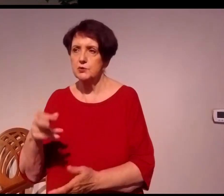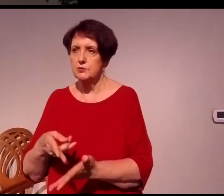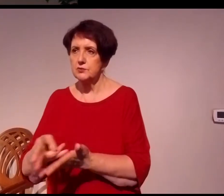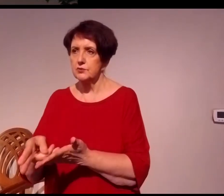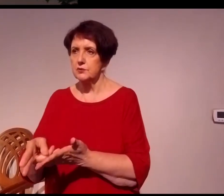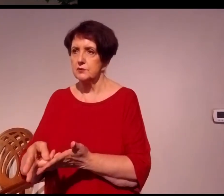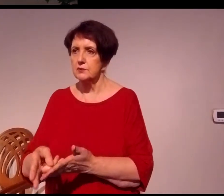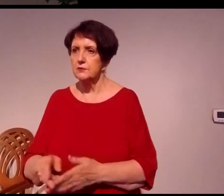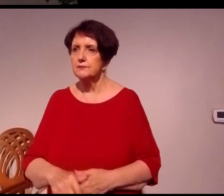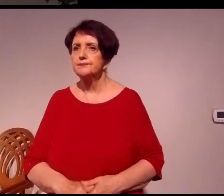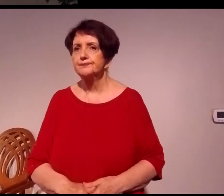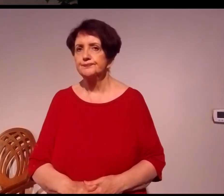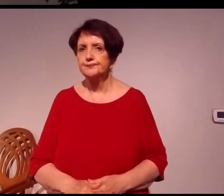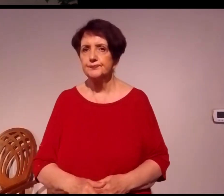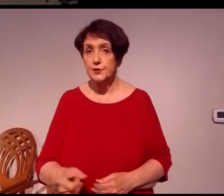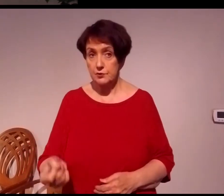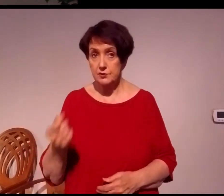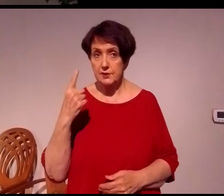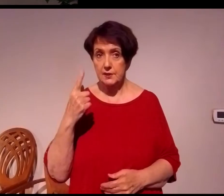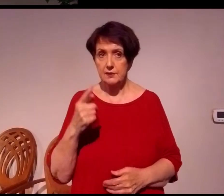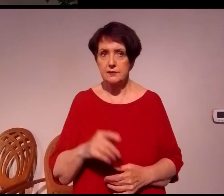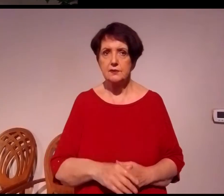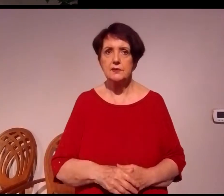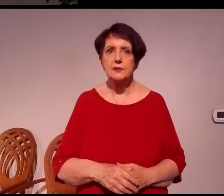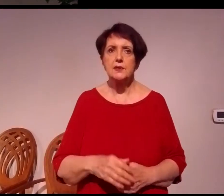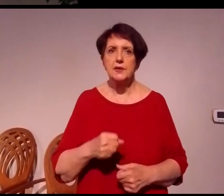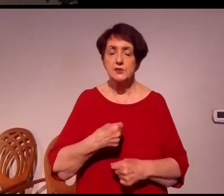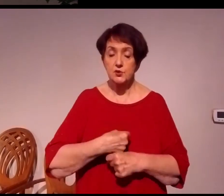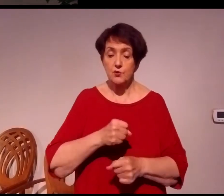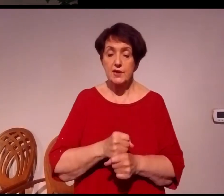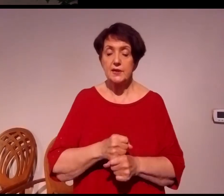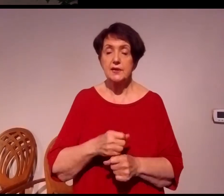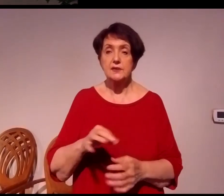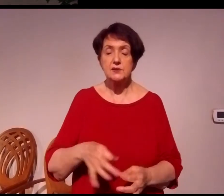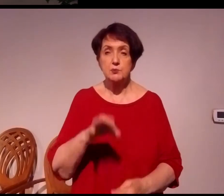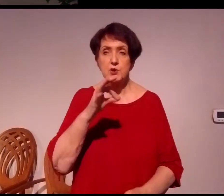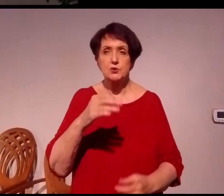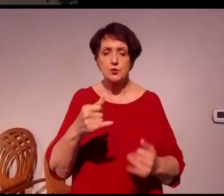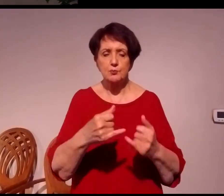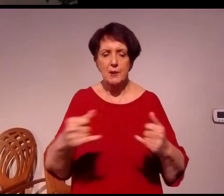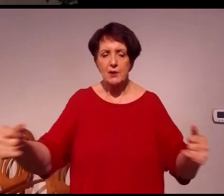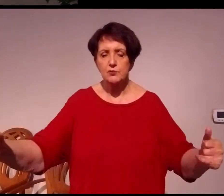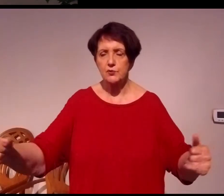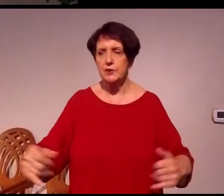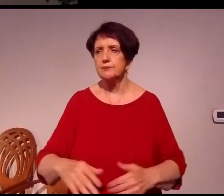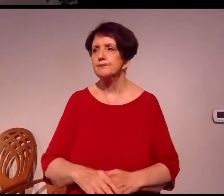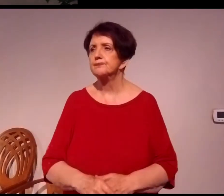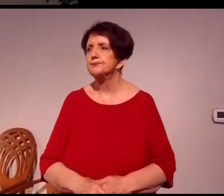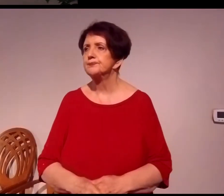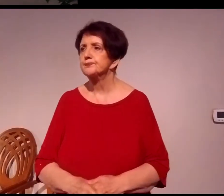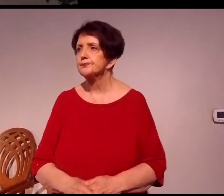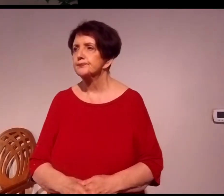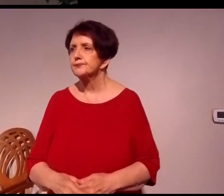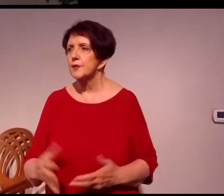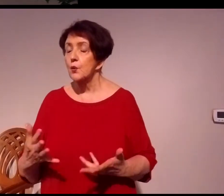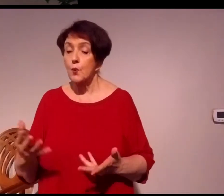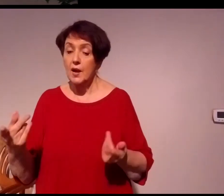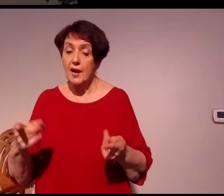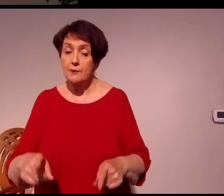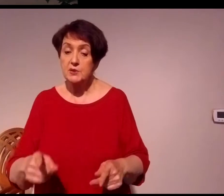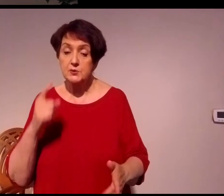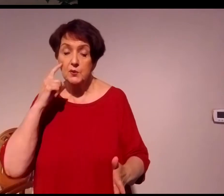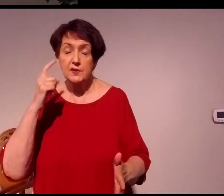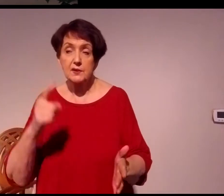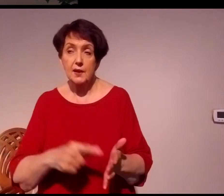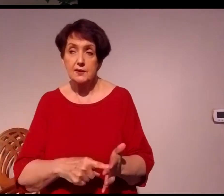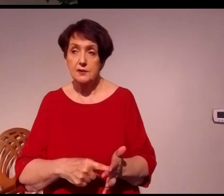Do you see? It's creating a spiritual boundary. Because what happens when the diagnosis